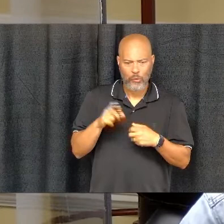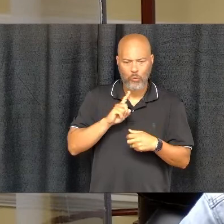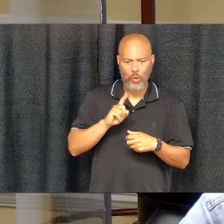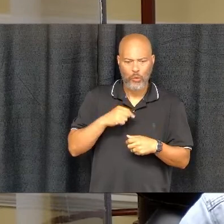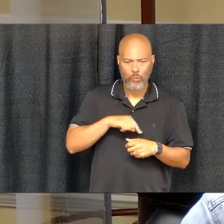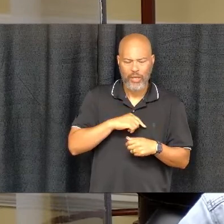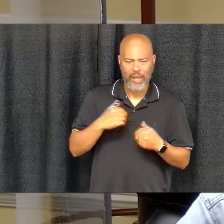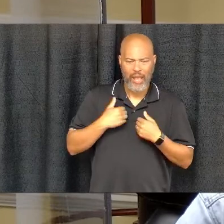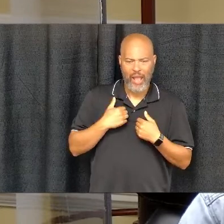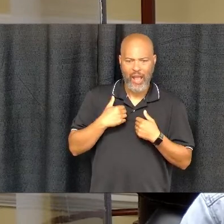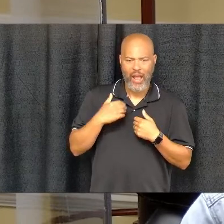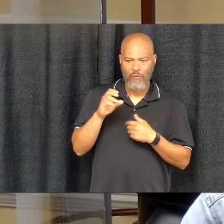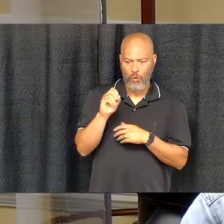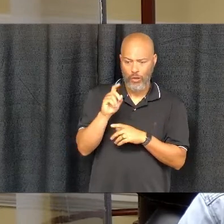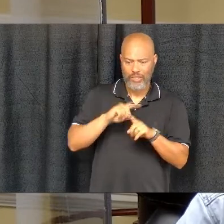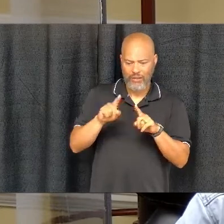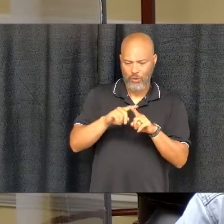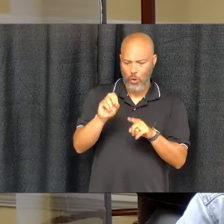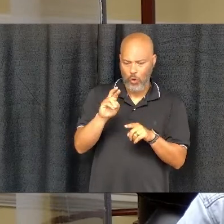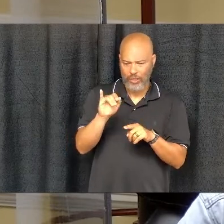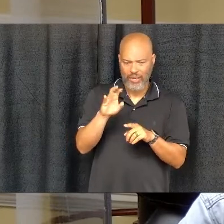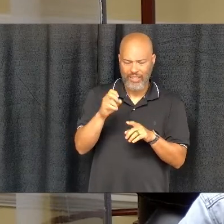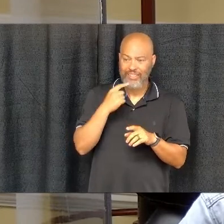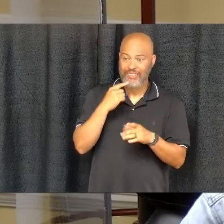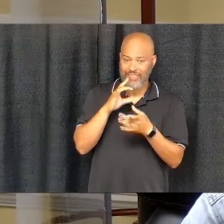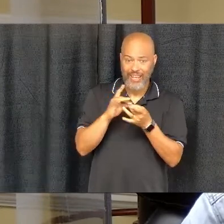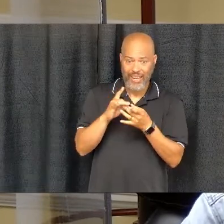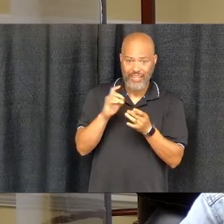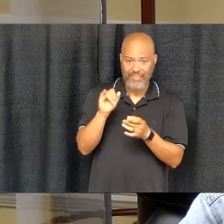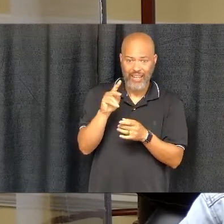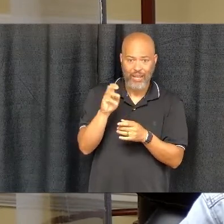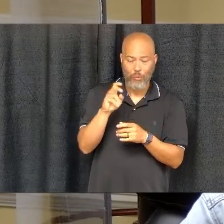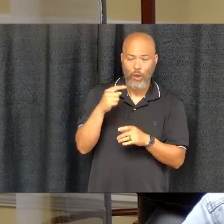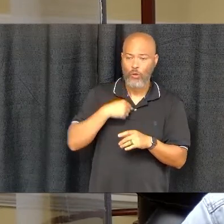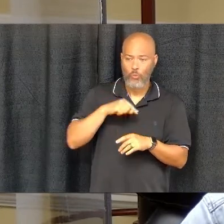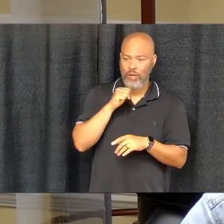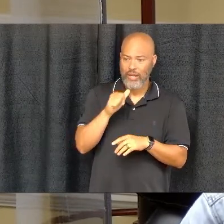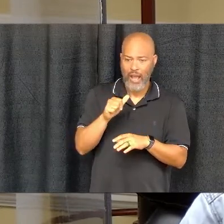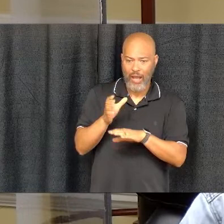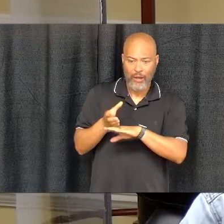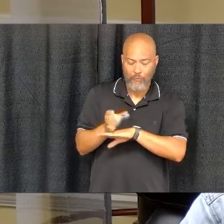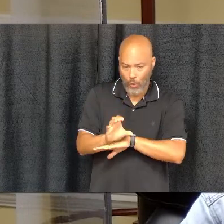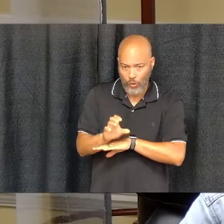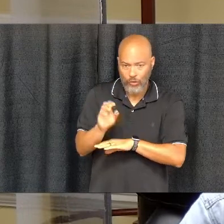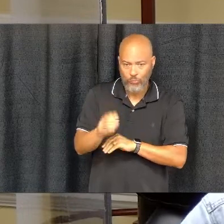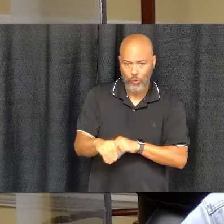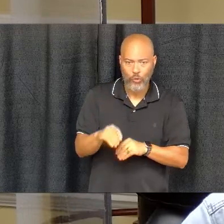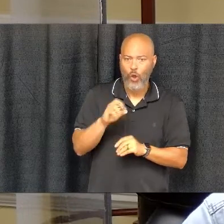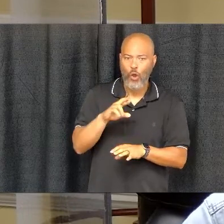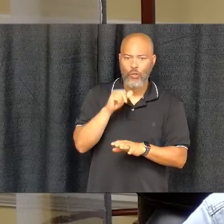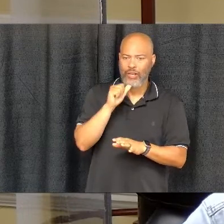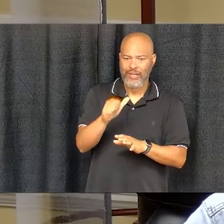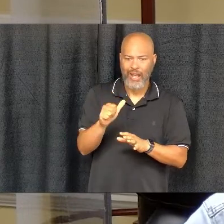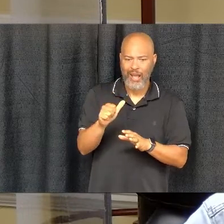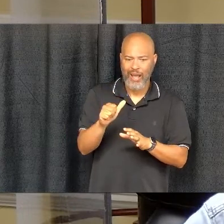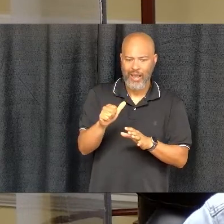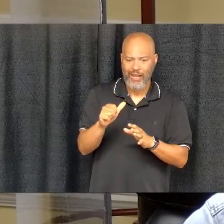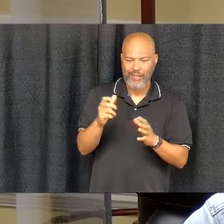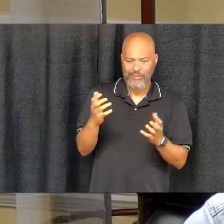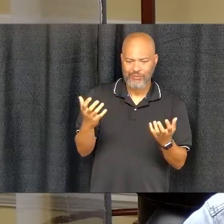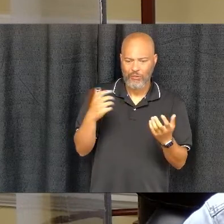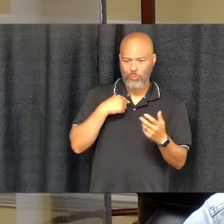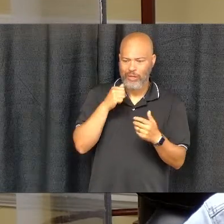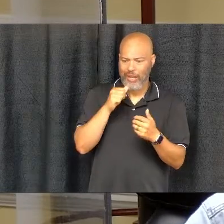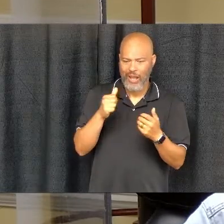have ordinances all over the place that say sidewalks, but either we're not enforcing them or they're not congruent enough that we're not